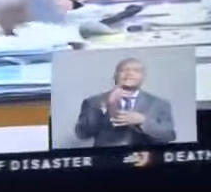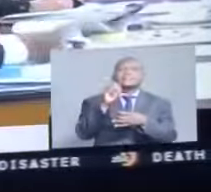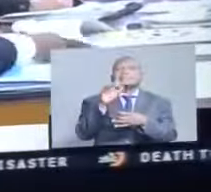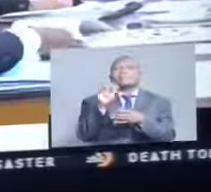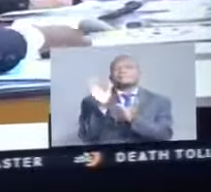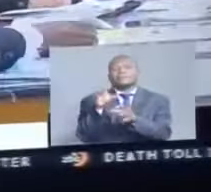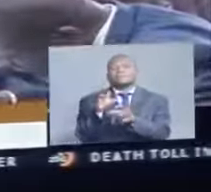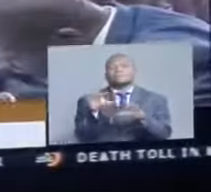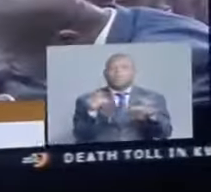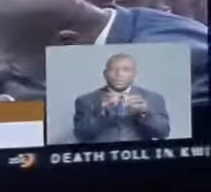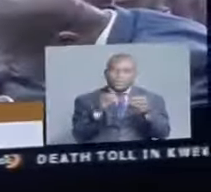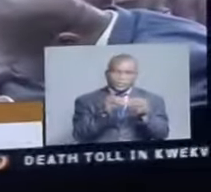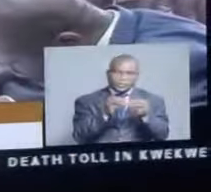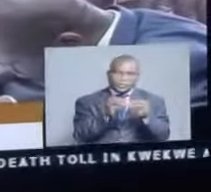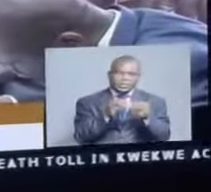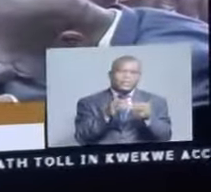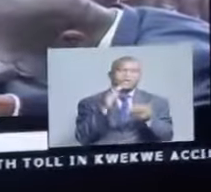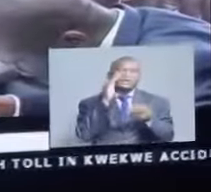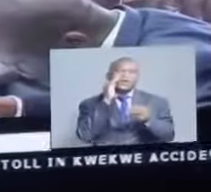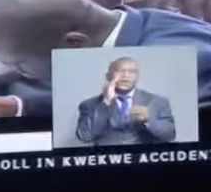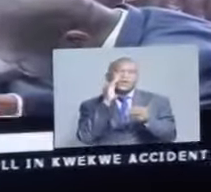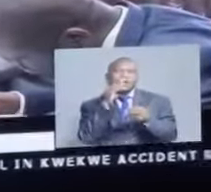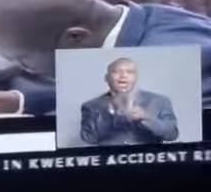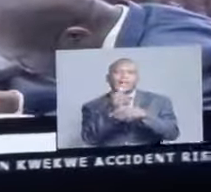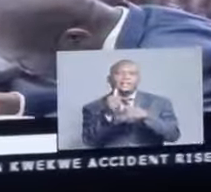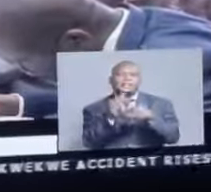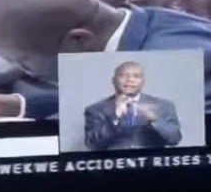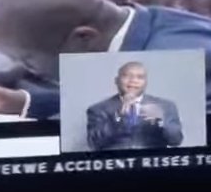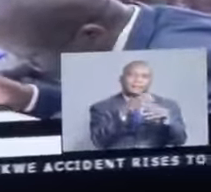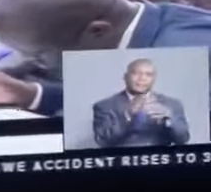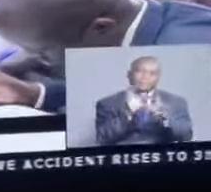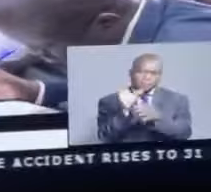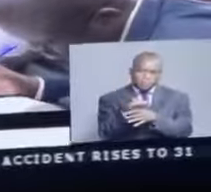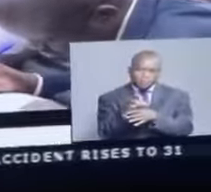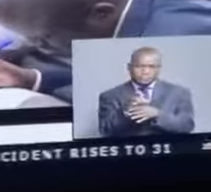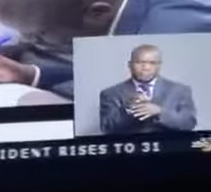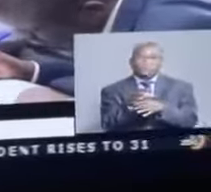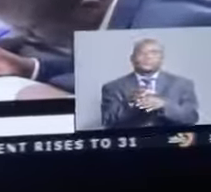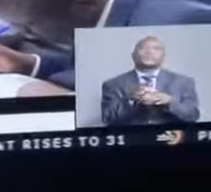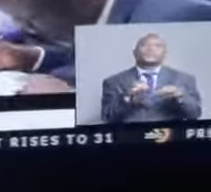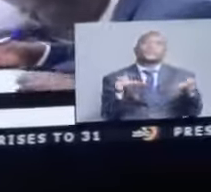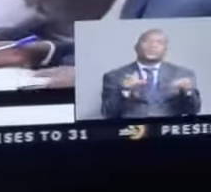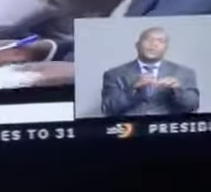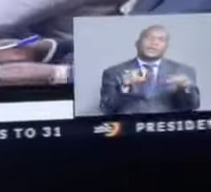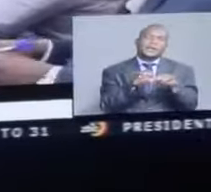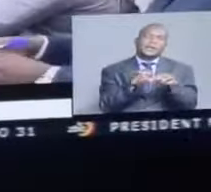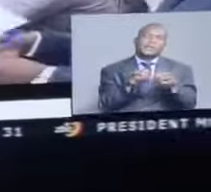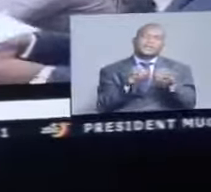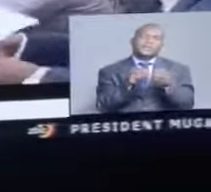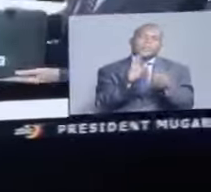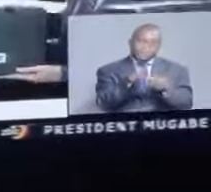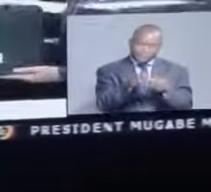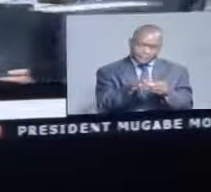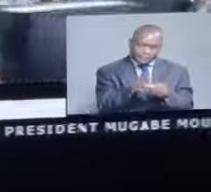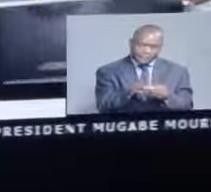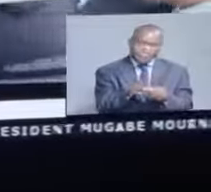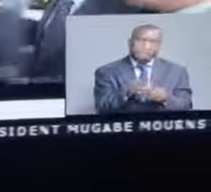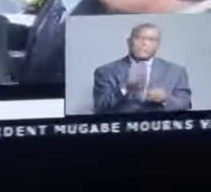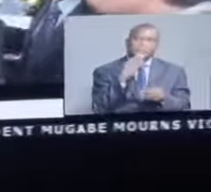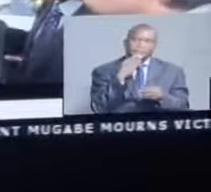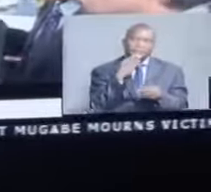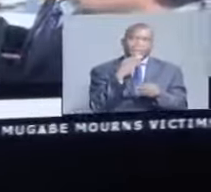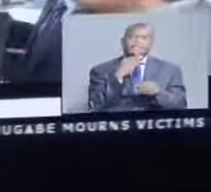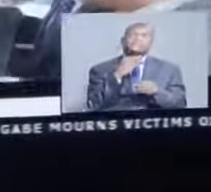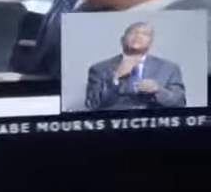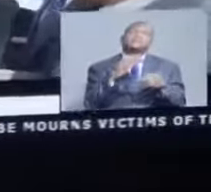partner, Intratrek Zimbabwe, and other two foreign partners, Bharat Electricals Limited and Angelique International, have